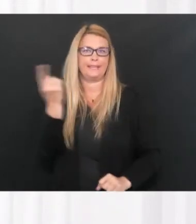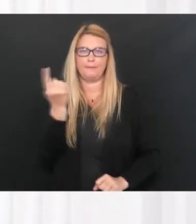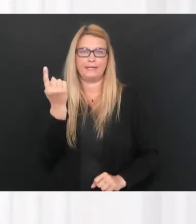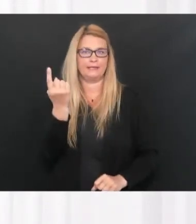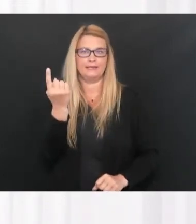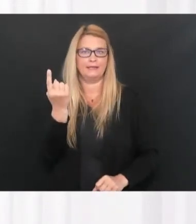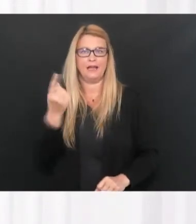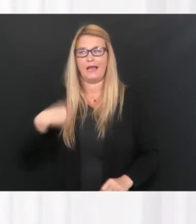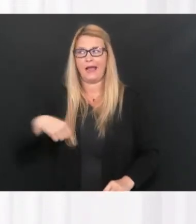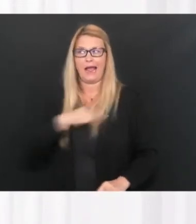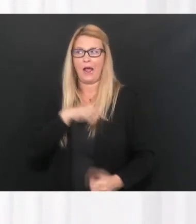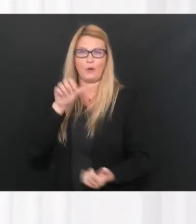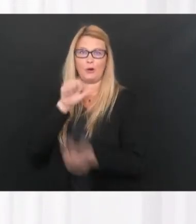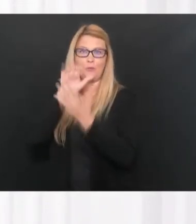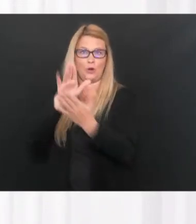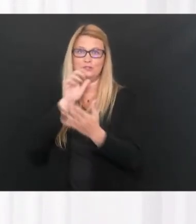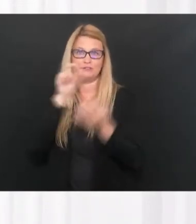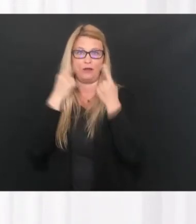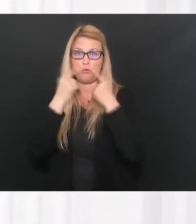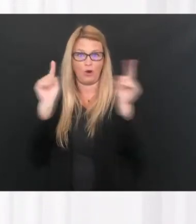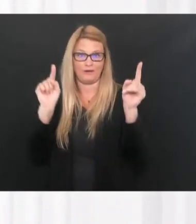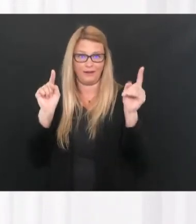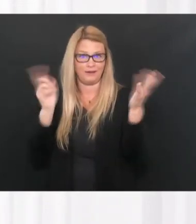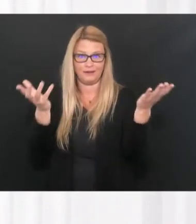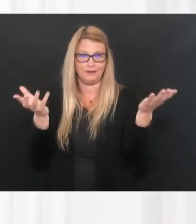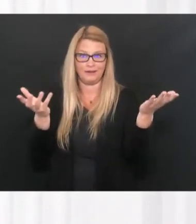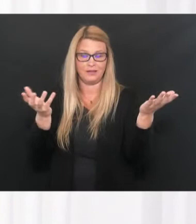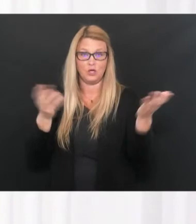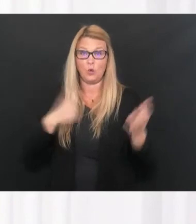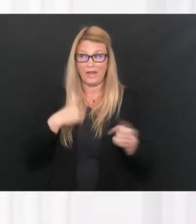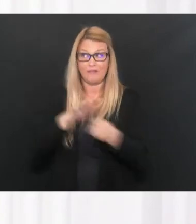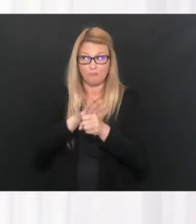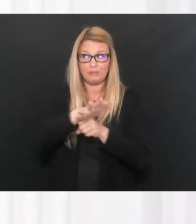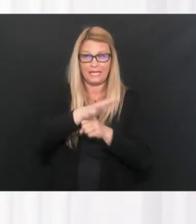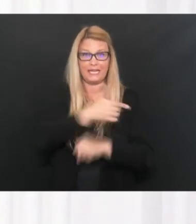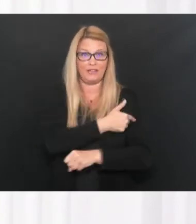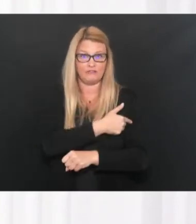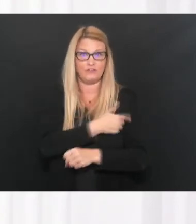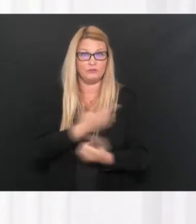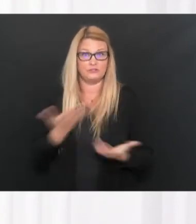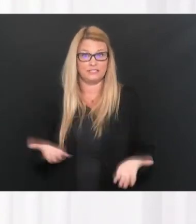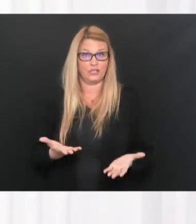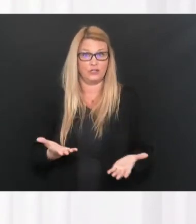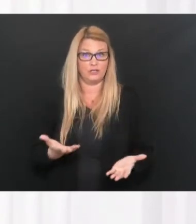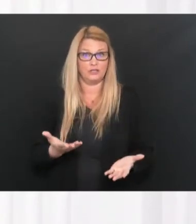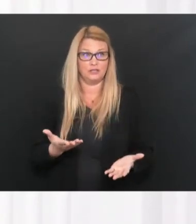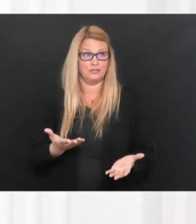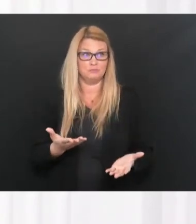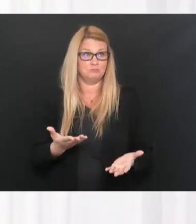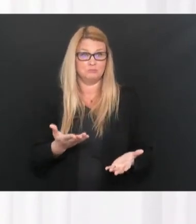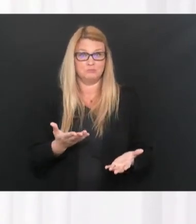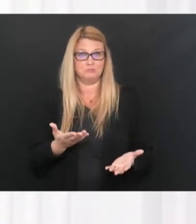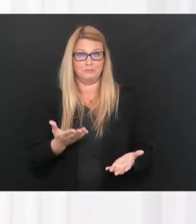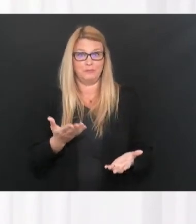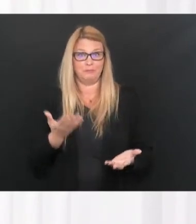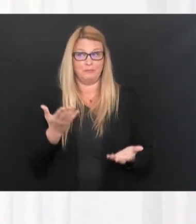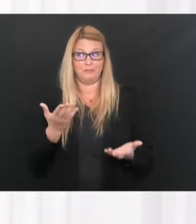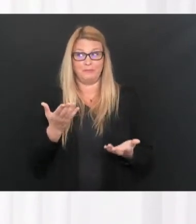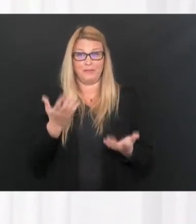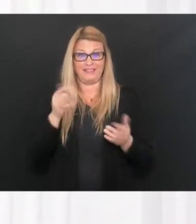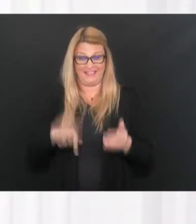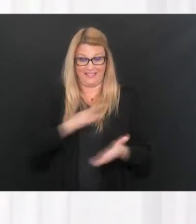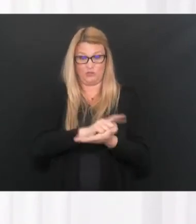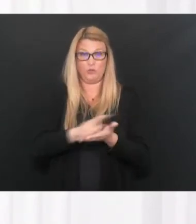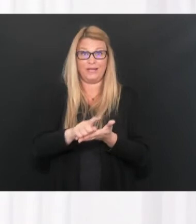our strategy, because we have plenty and we have the logistics to deliver, but we're not getting them. So this past